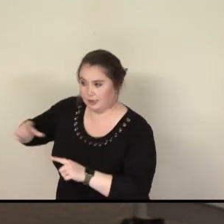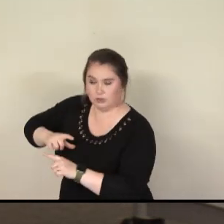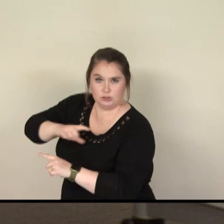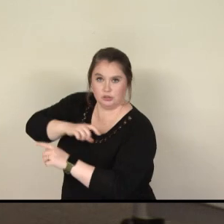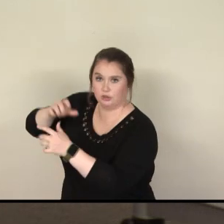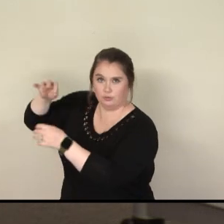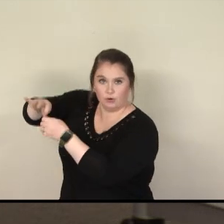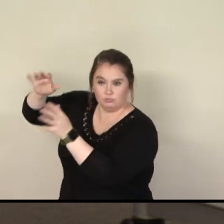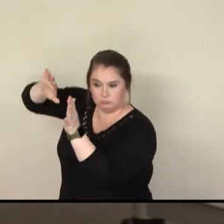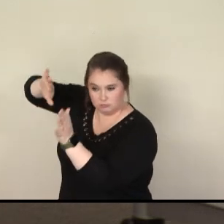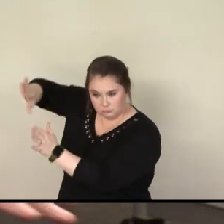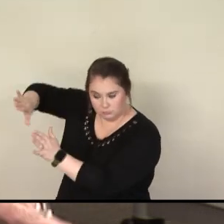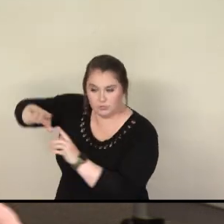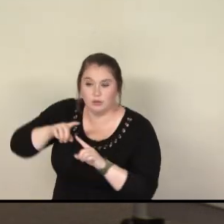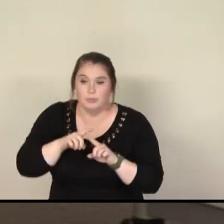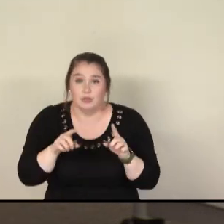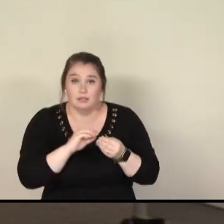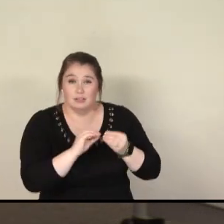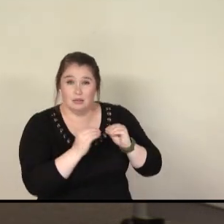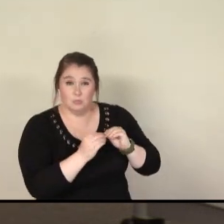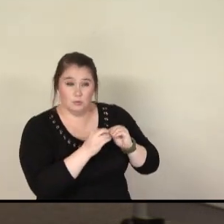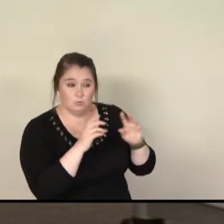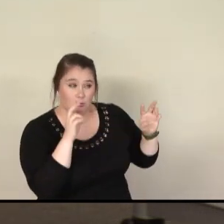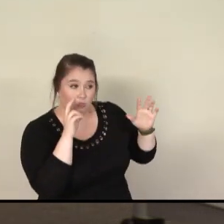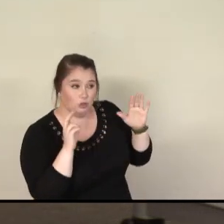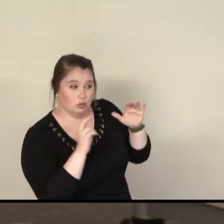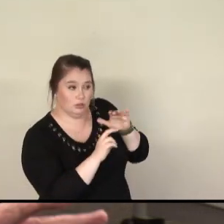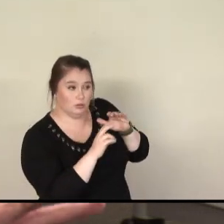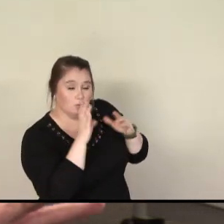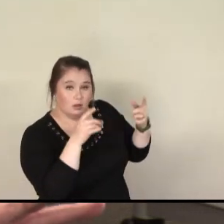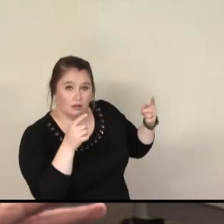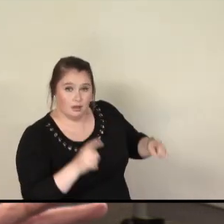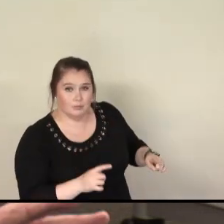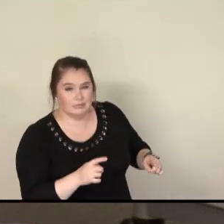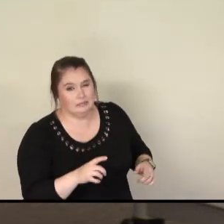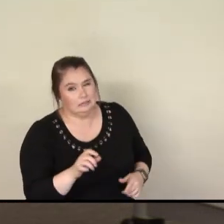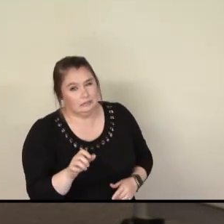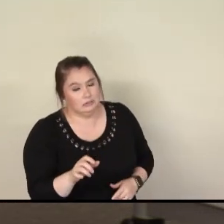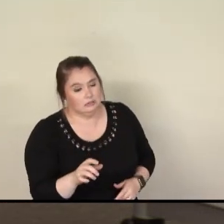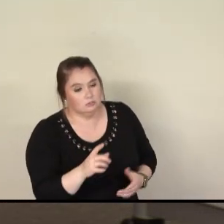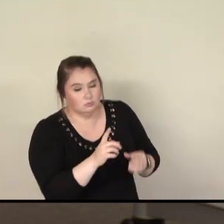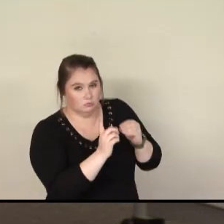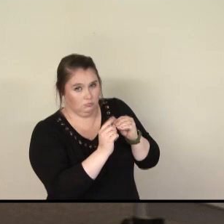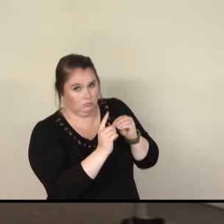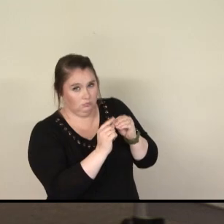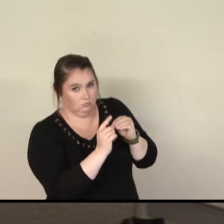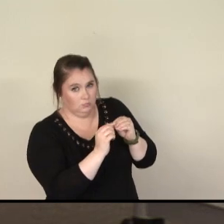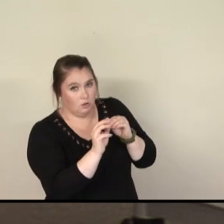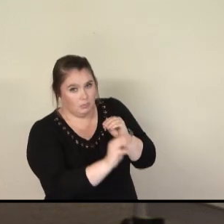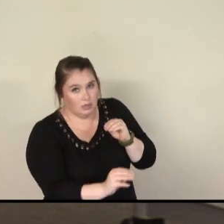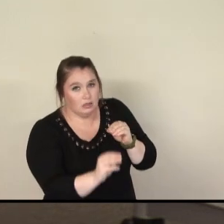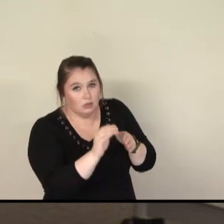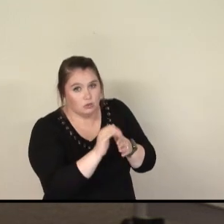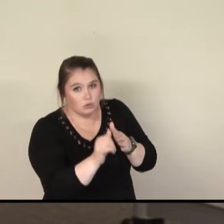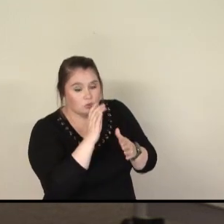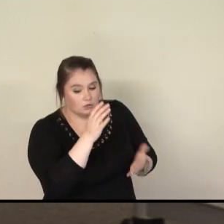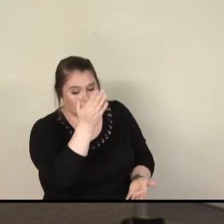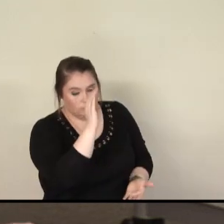now. We would, with the numbers we're projecting, would be down to almost another $1 million to